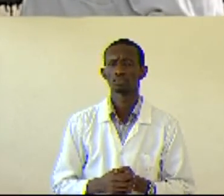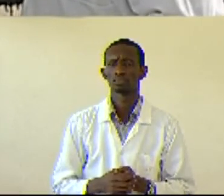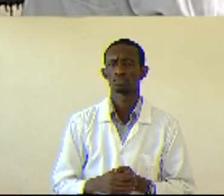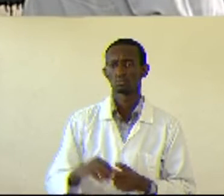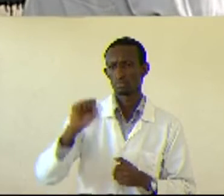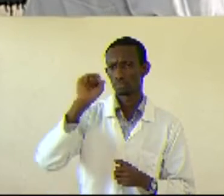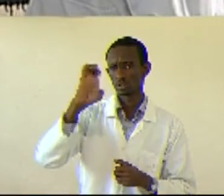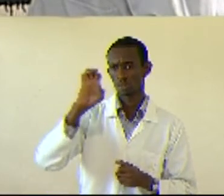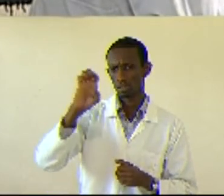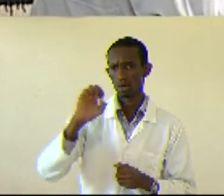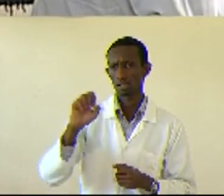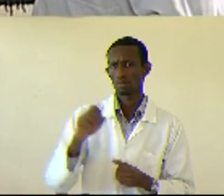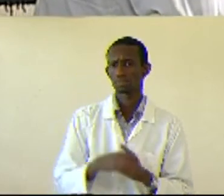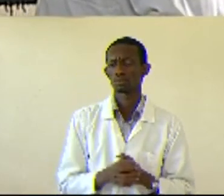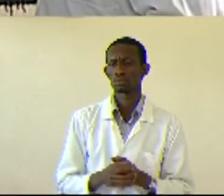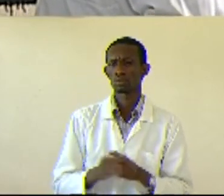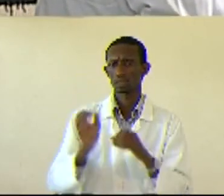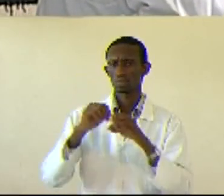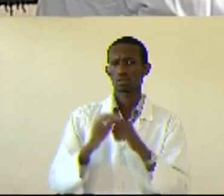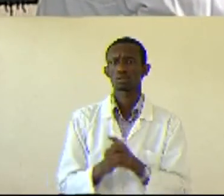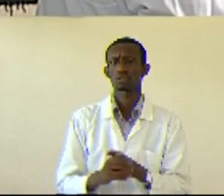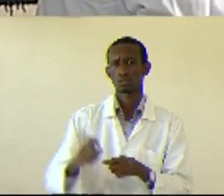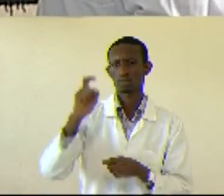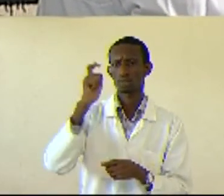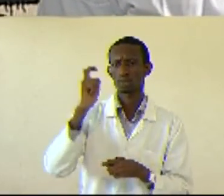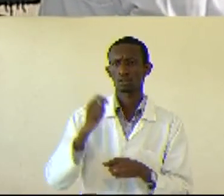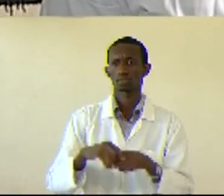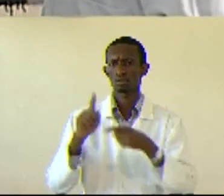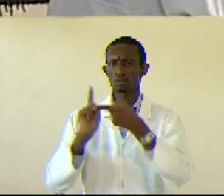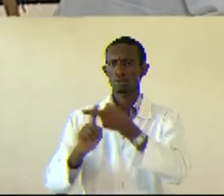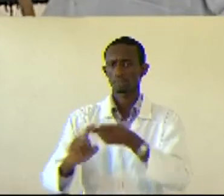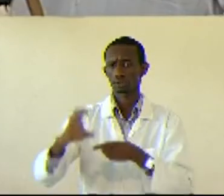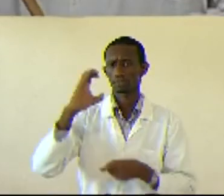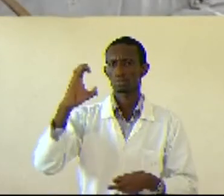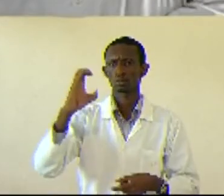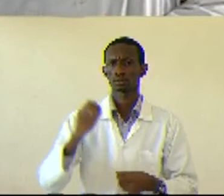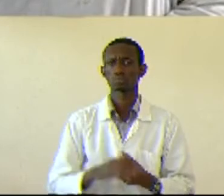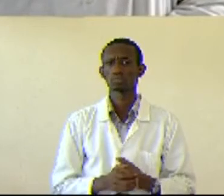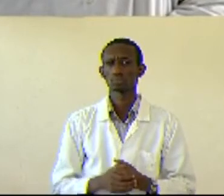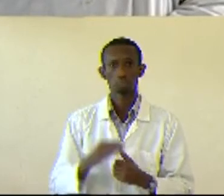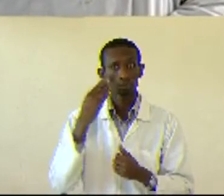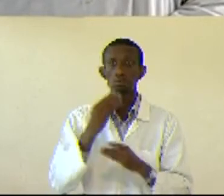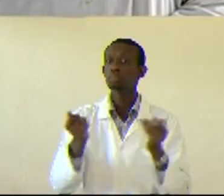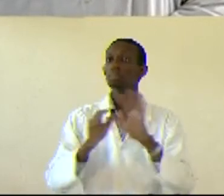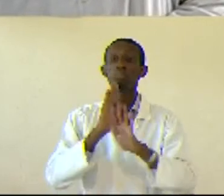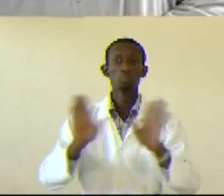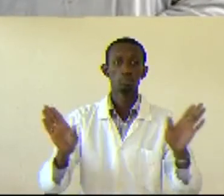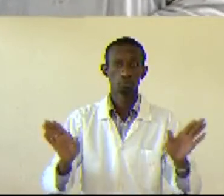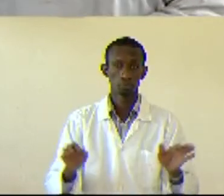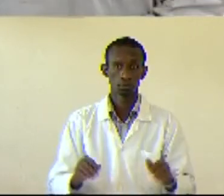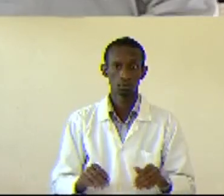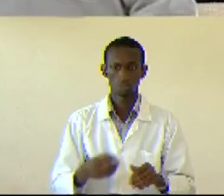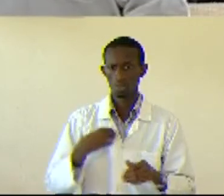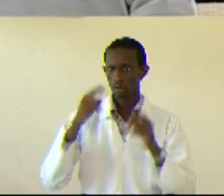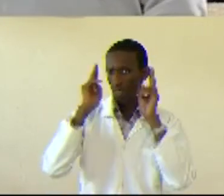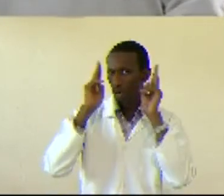sec inverse of x, then plus c, and I'm done. I